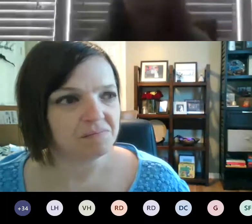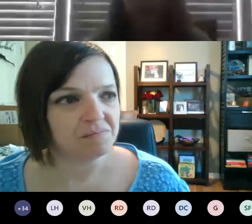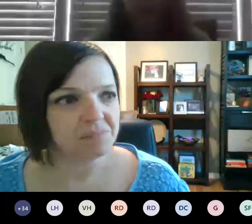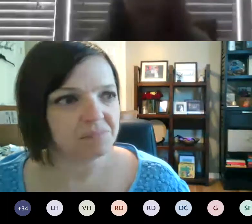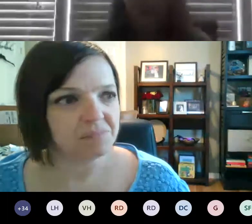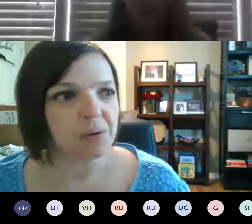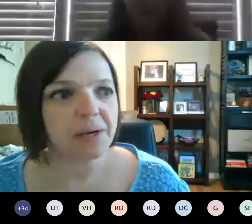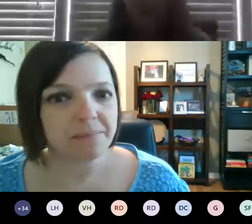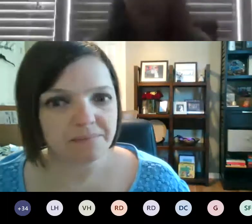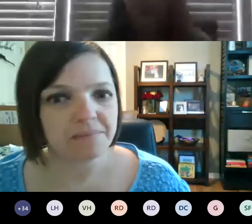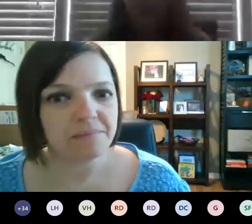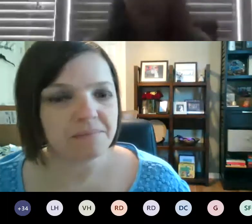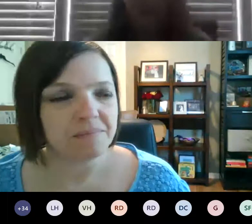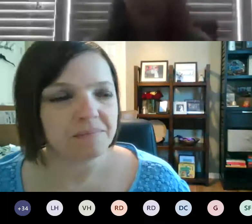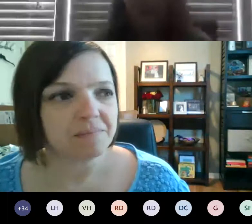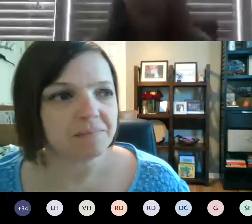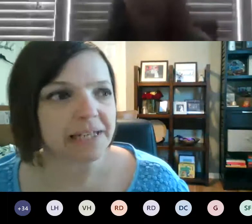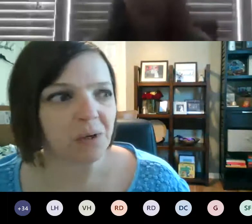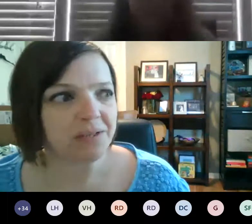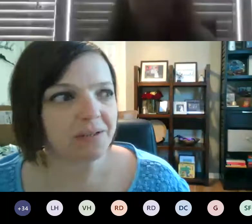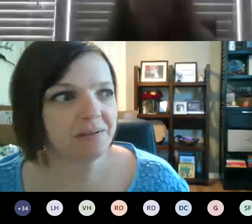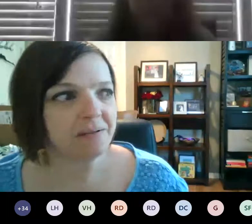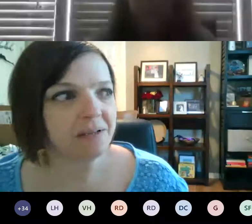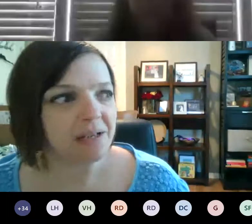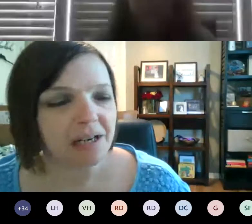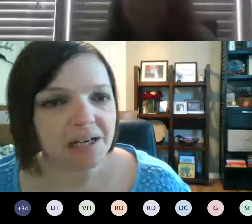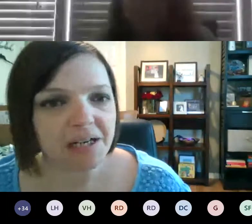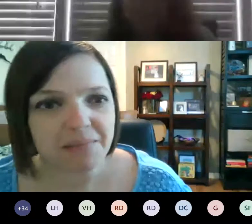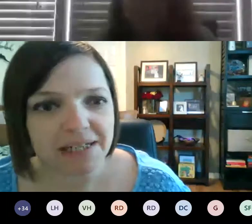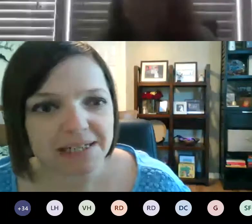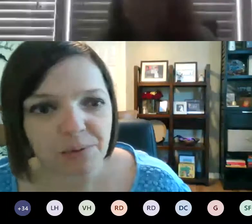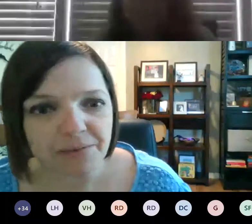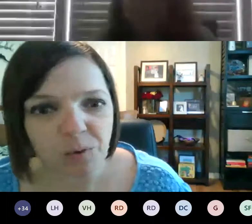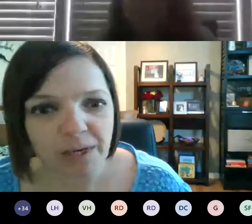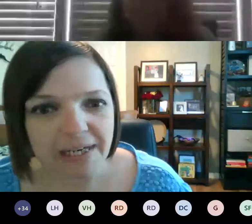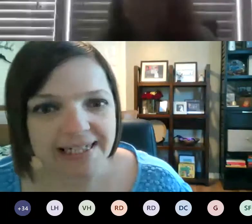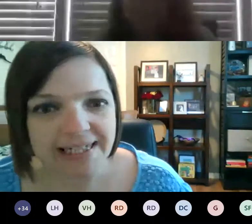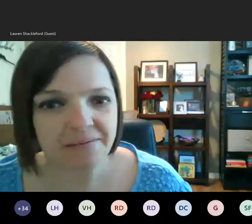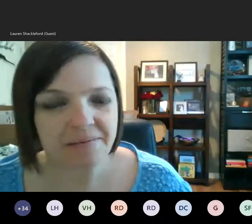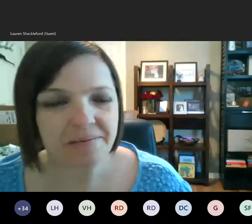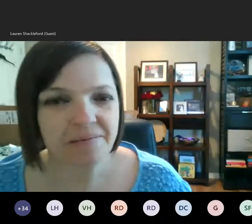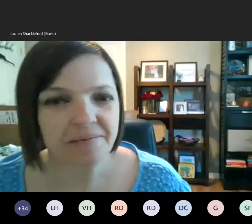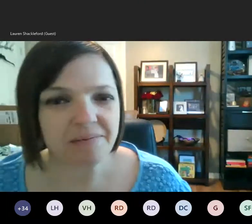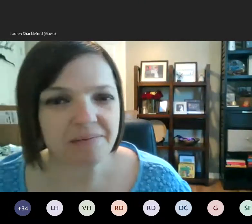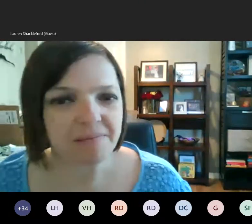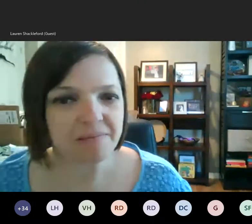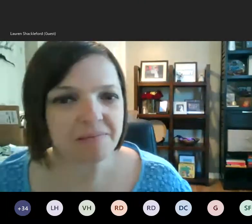NTI. Okay. Thank you, Lauren. Next up, we have Gracie.